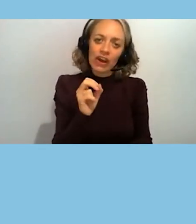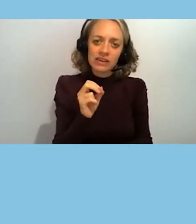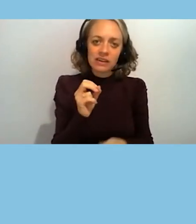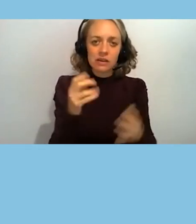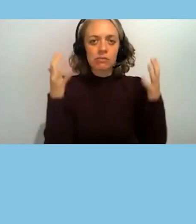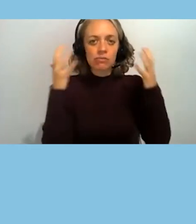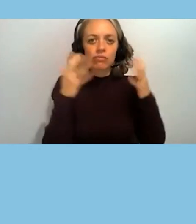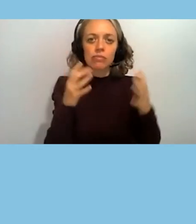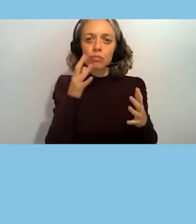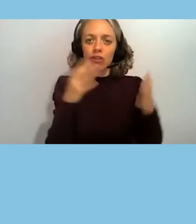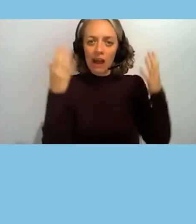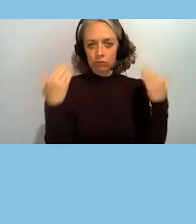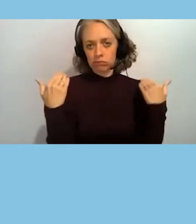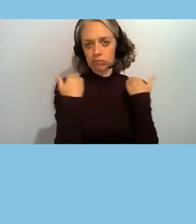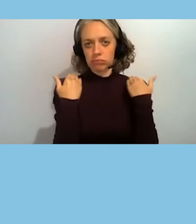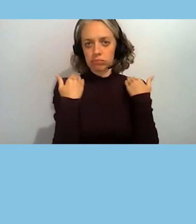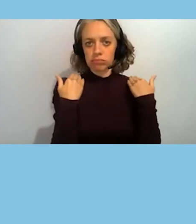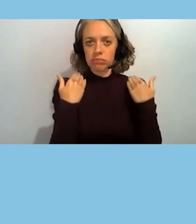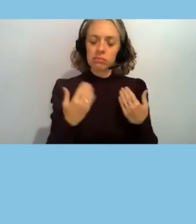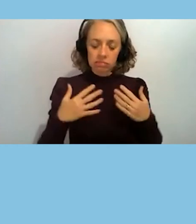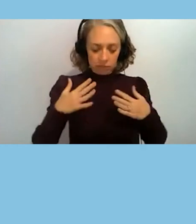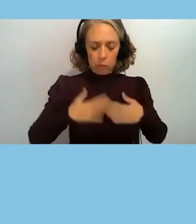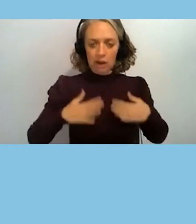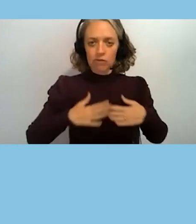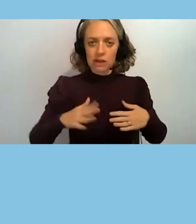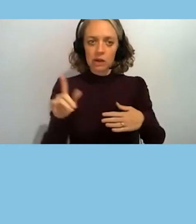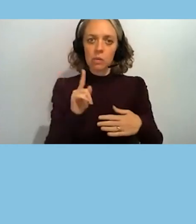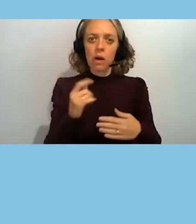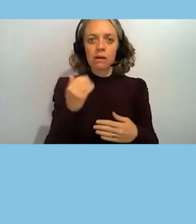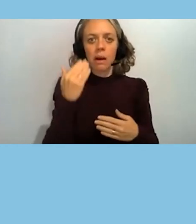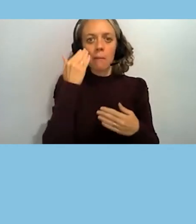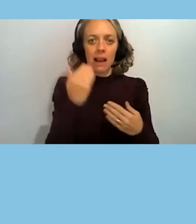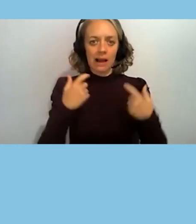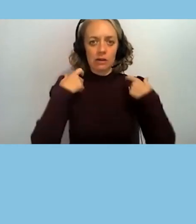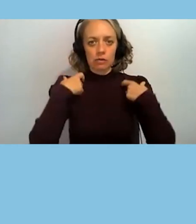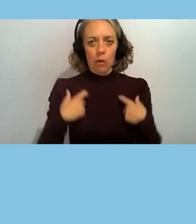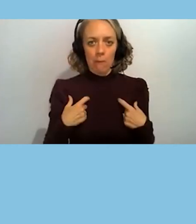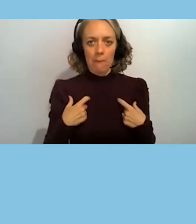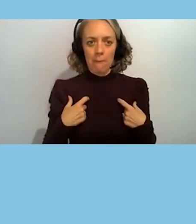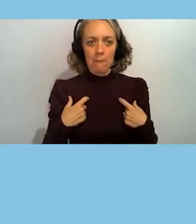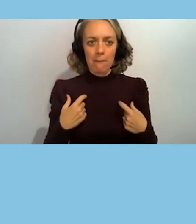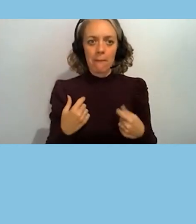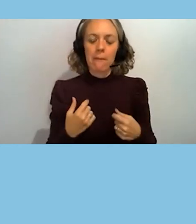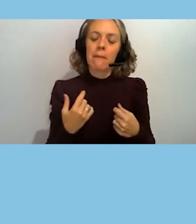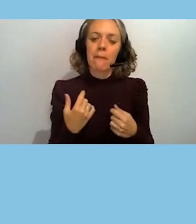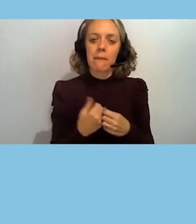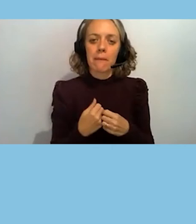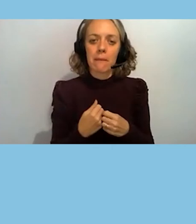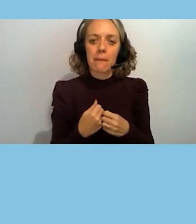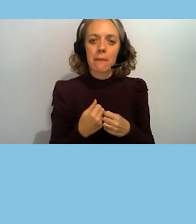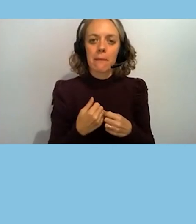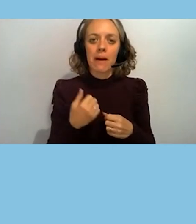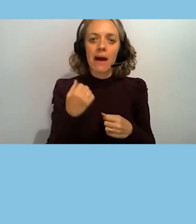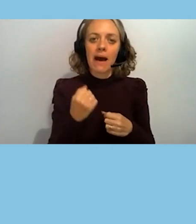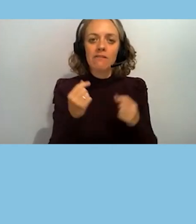brown hair to just above my shoulders, and I'm wearing a black tank top. I wear small gold